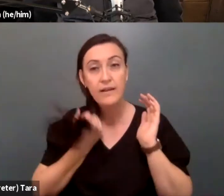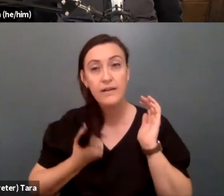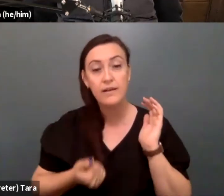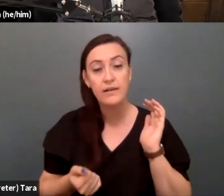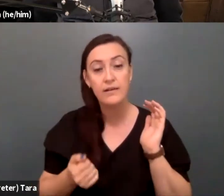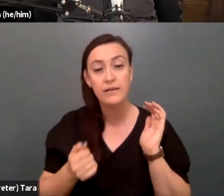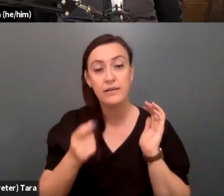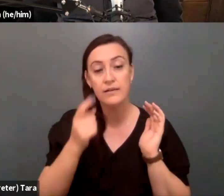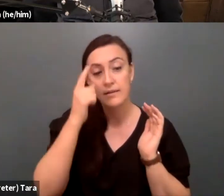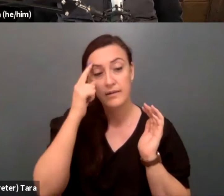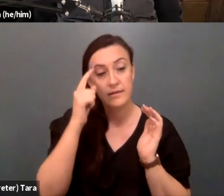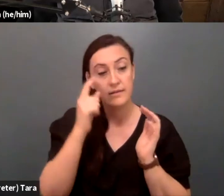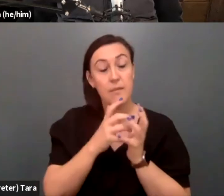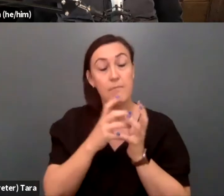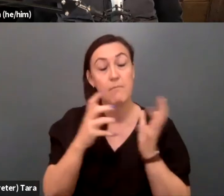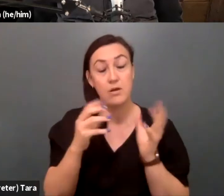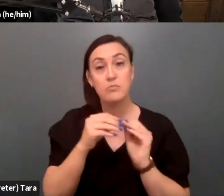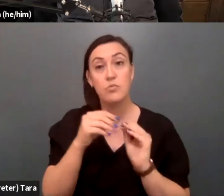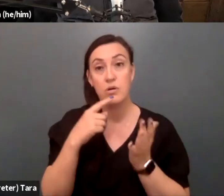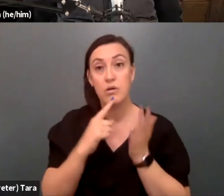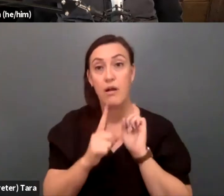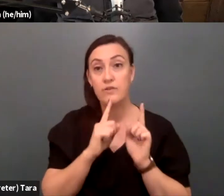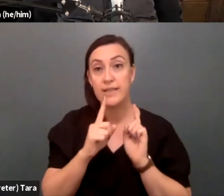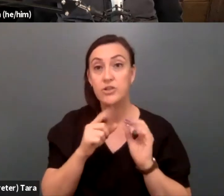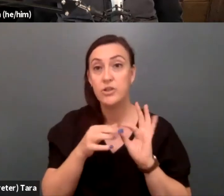much bigger conversation to be had around